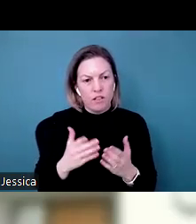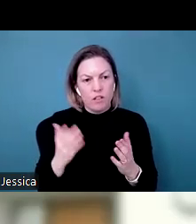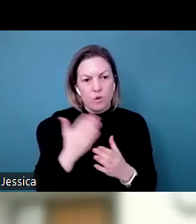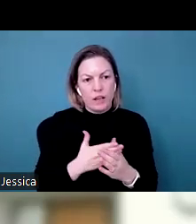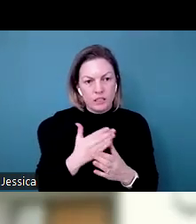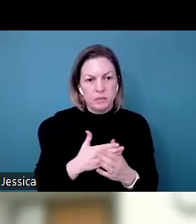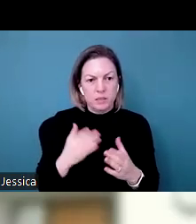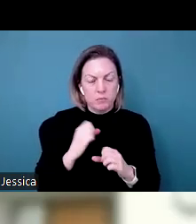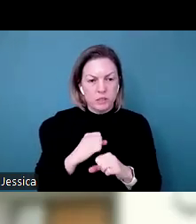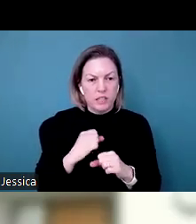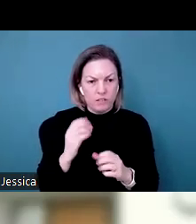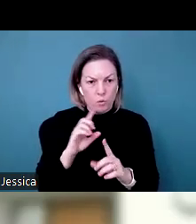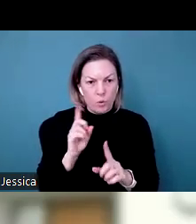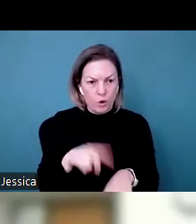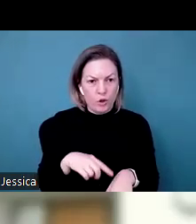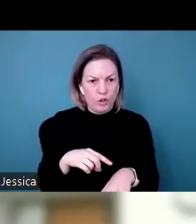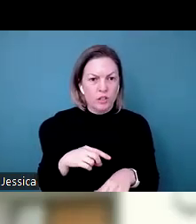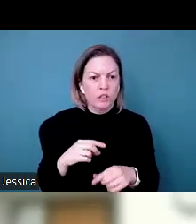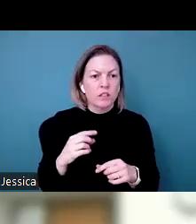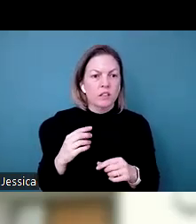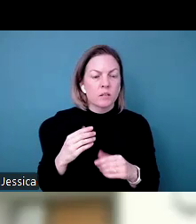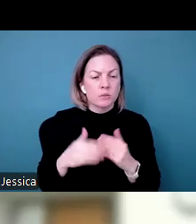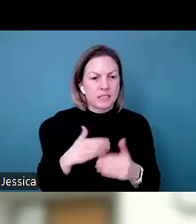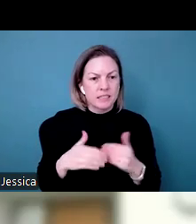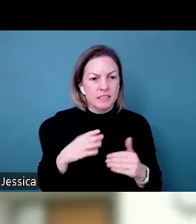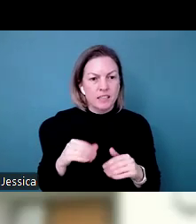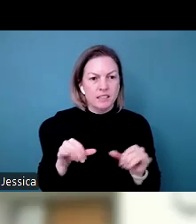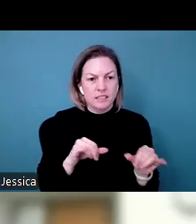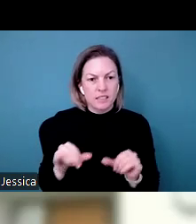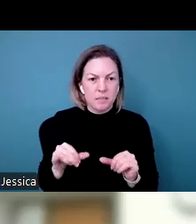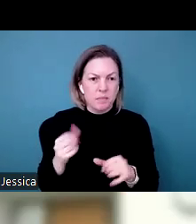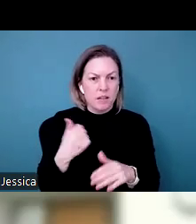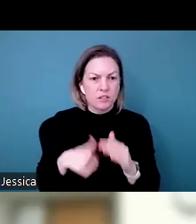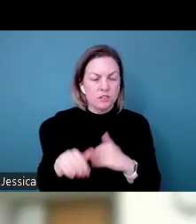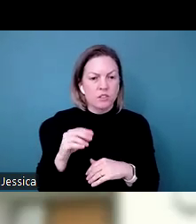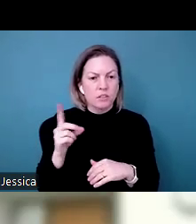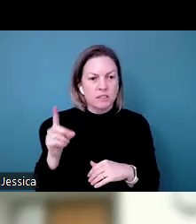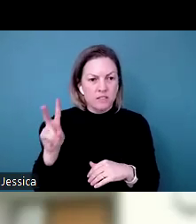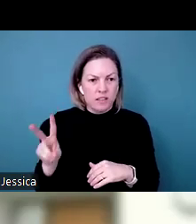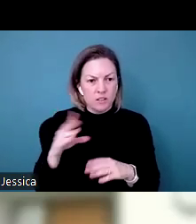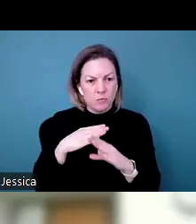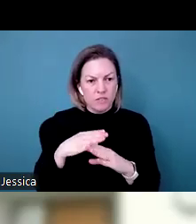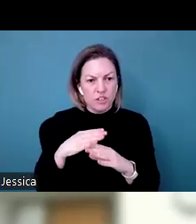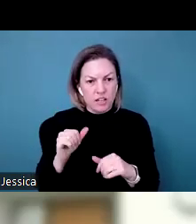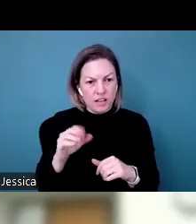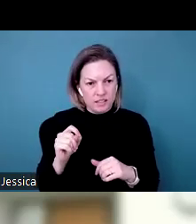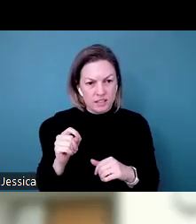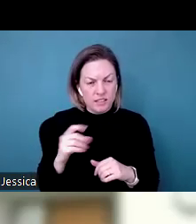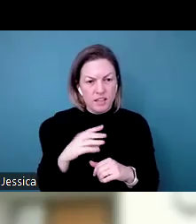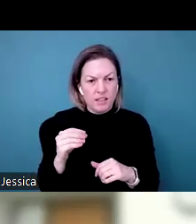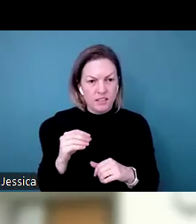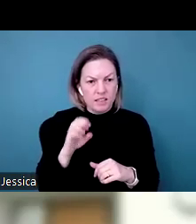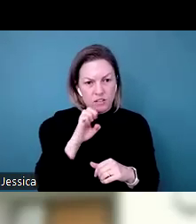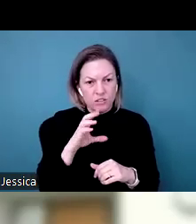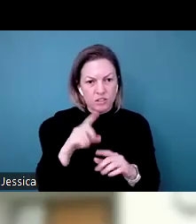proceedings and the same proceedings under Domestic Violence Prevention Act and the Elder and Dependent Adult Civil Protection